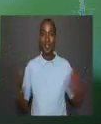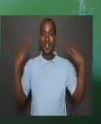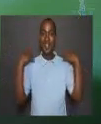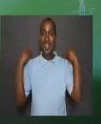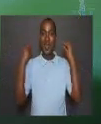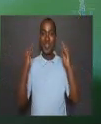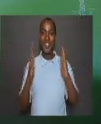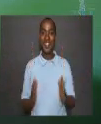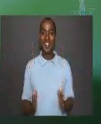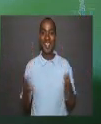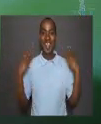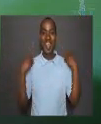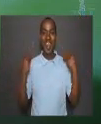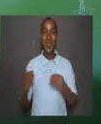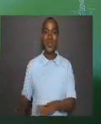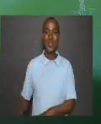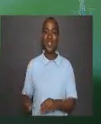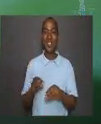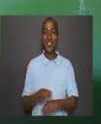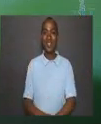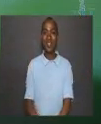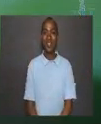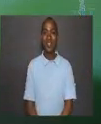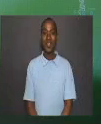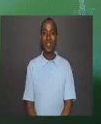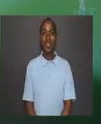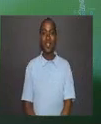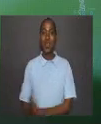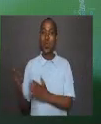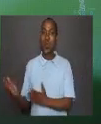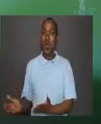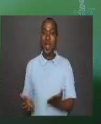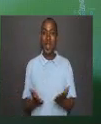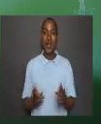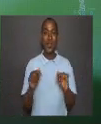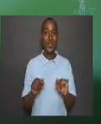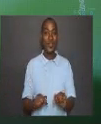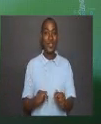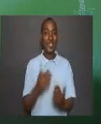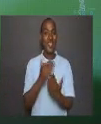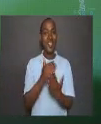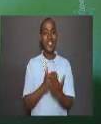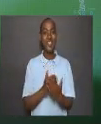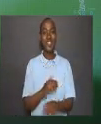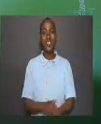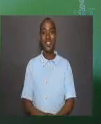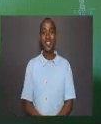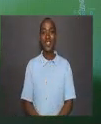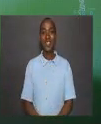Hello, teacher. Hello, students. Welcome to today's lesson